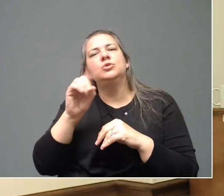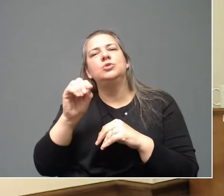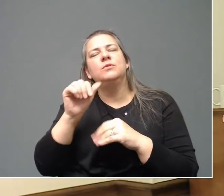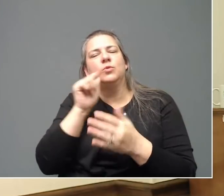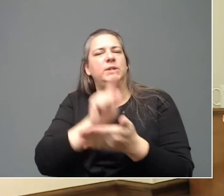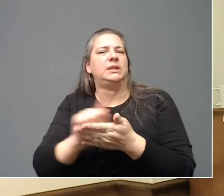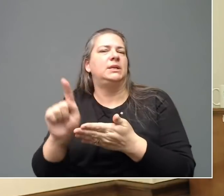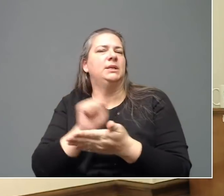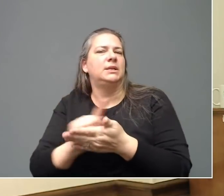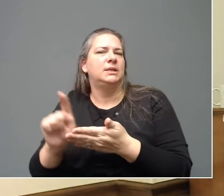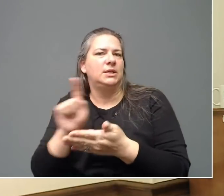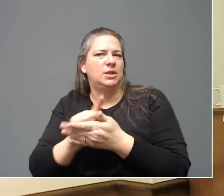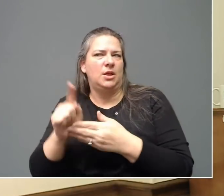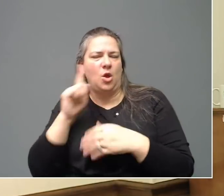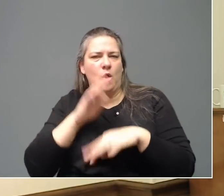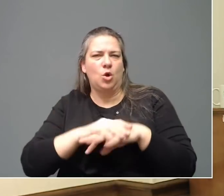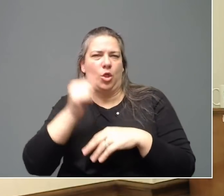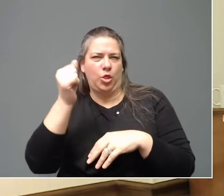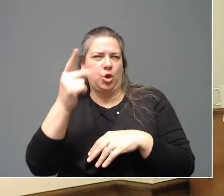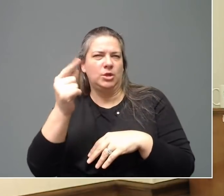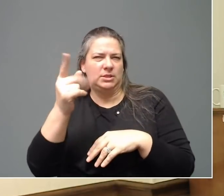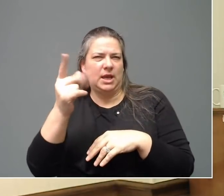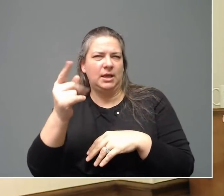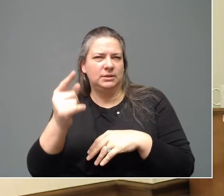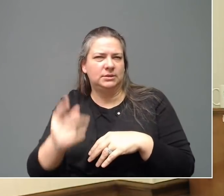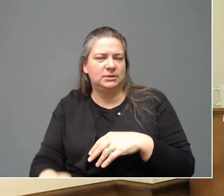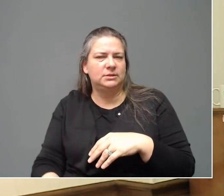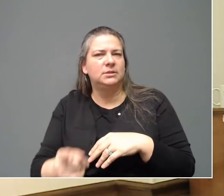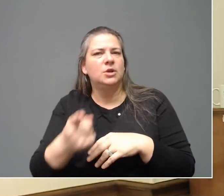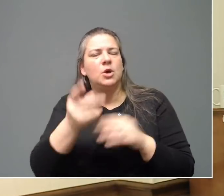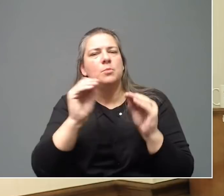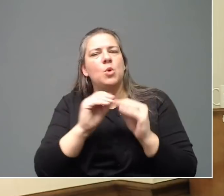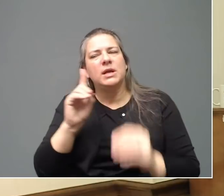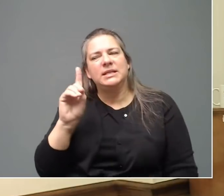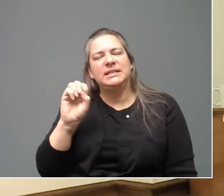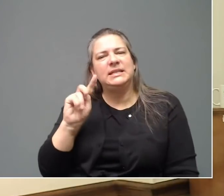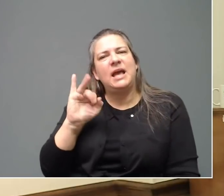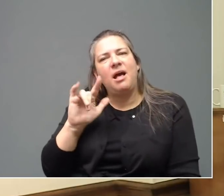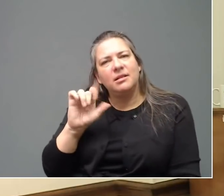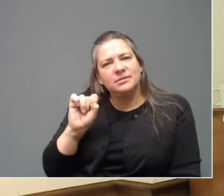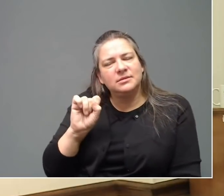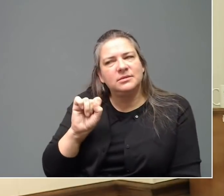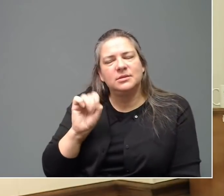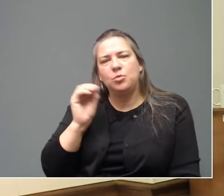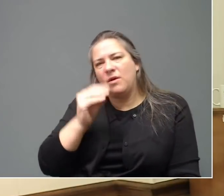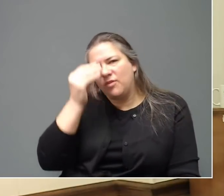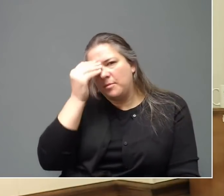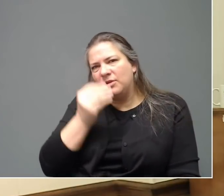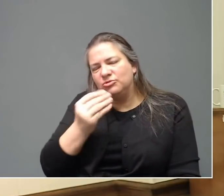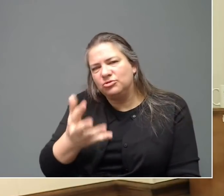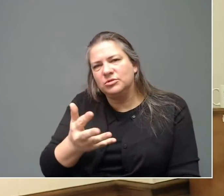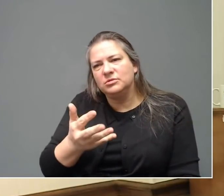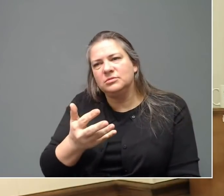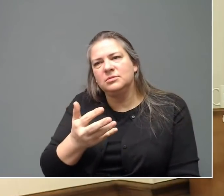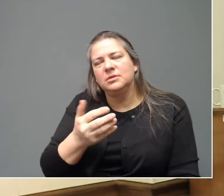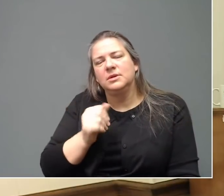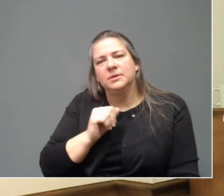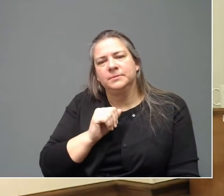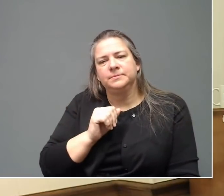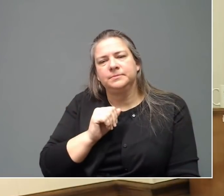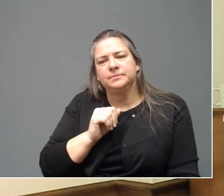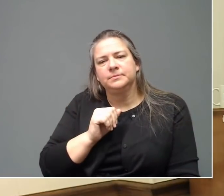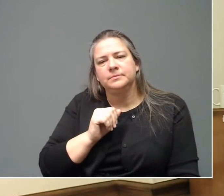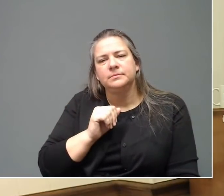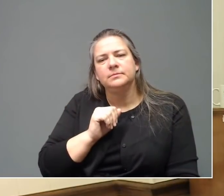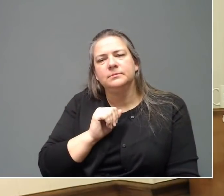on Thursdays, to give you a little more detailed information about those, about the claims information. Now, with regard